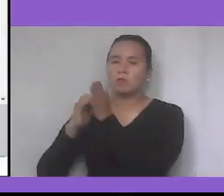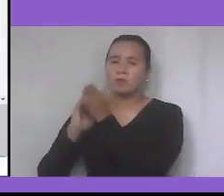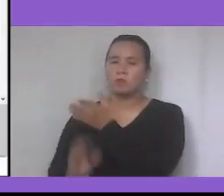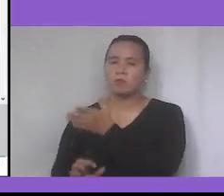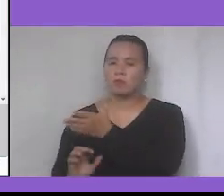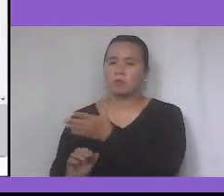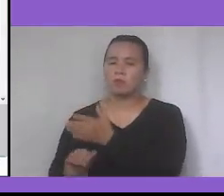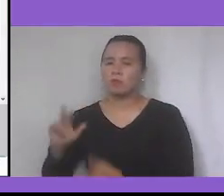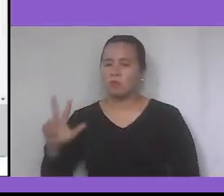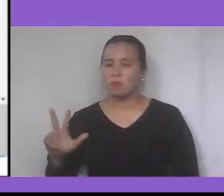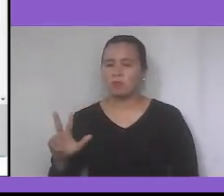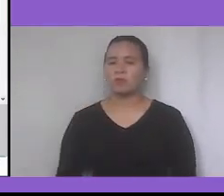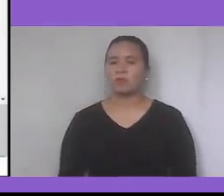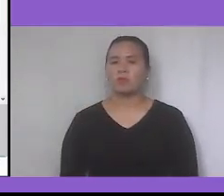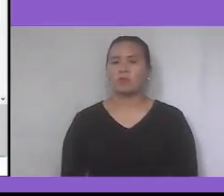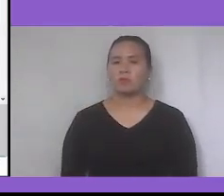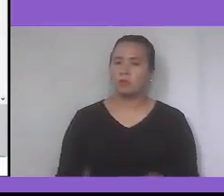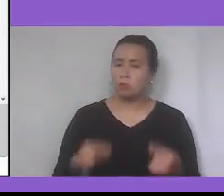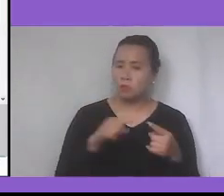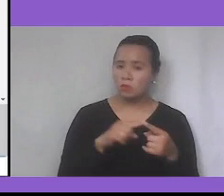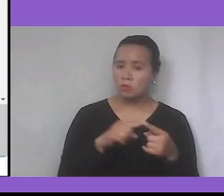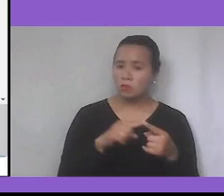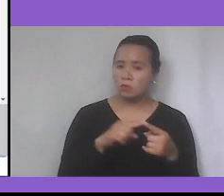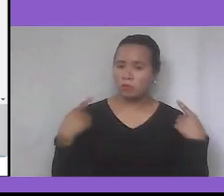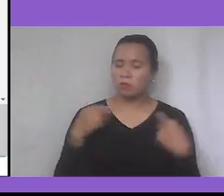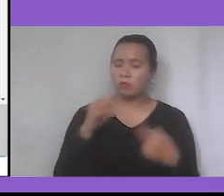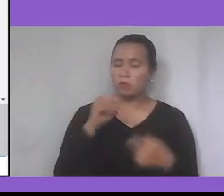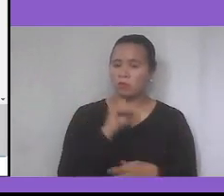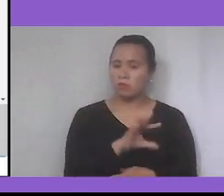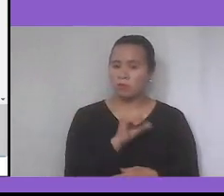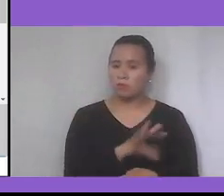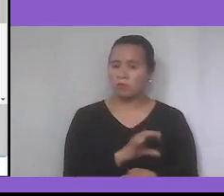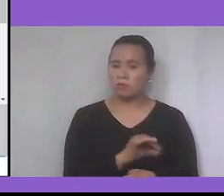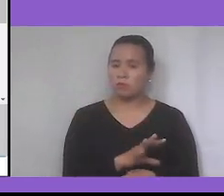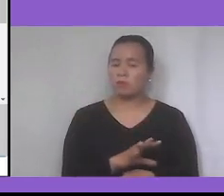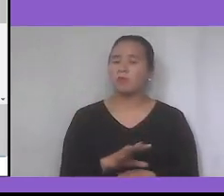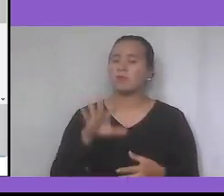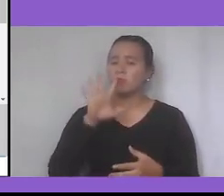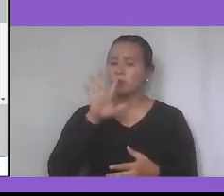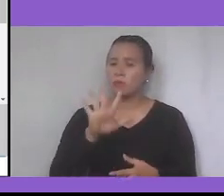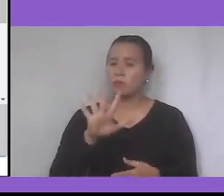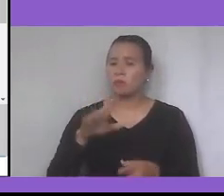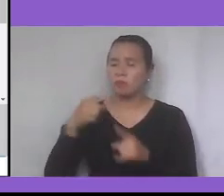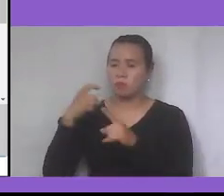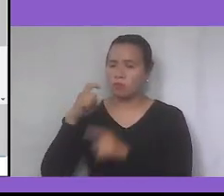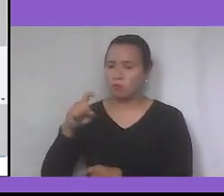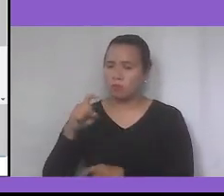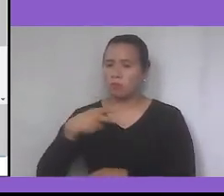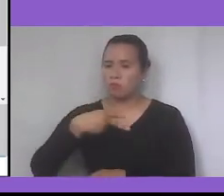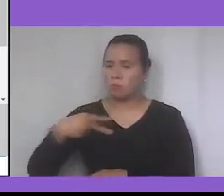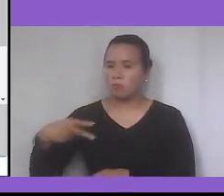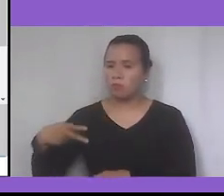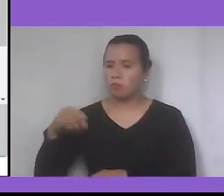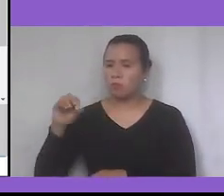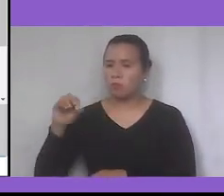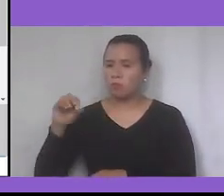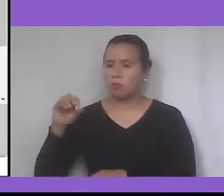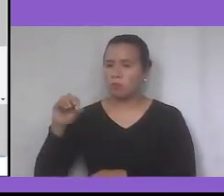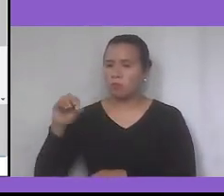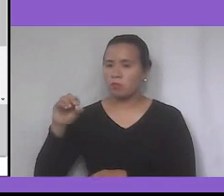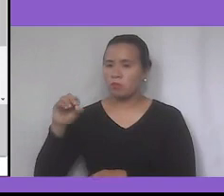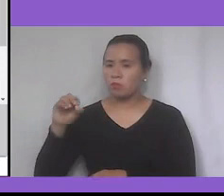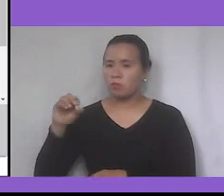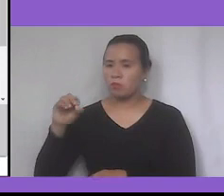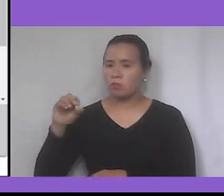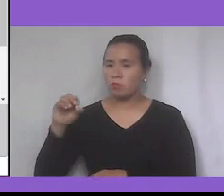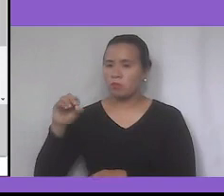5x equals 18 minus 3. Subtract 3 from 18 to get to 15.